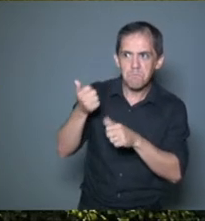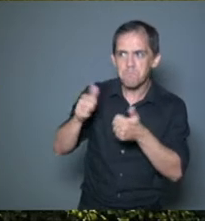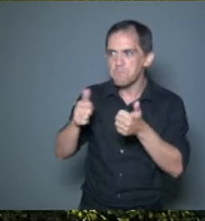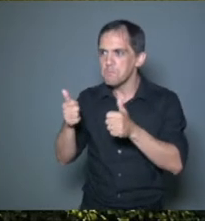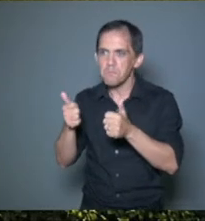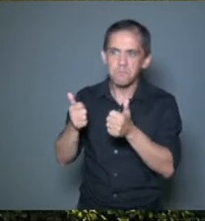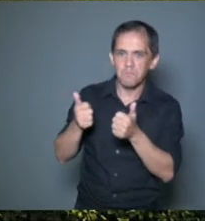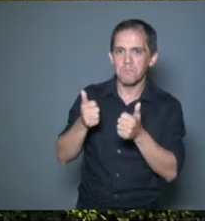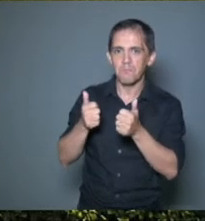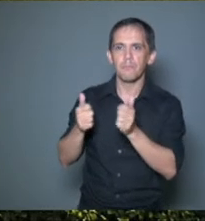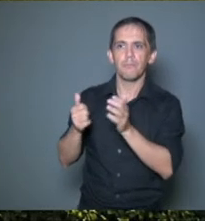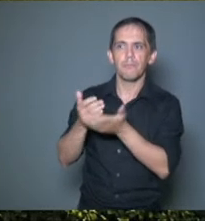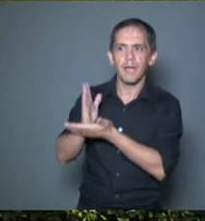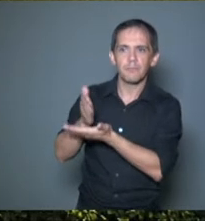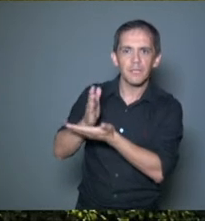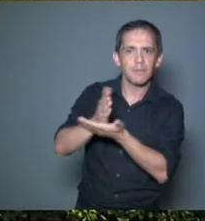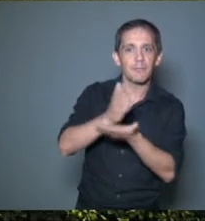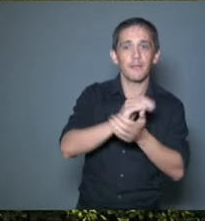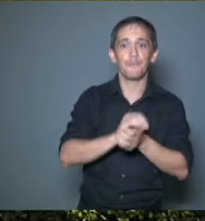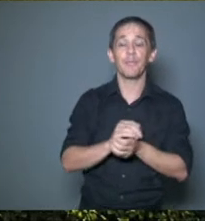So these are some examples